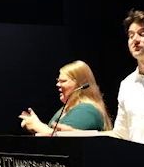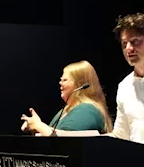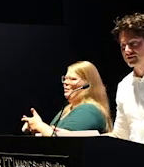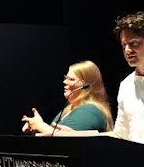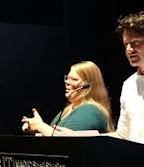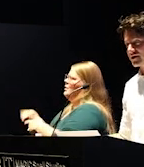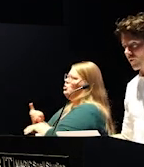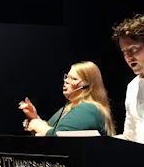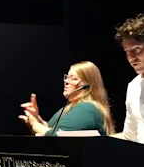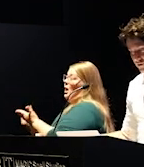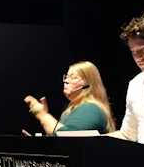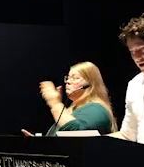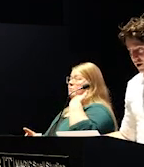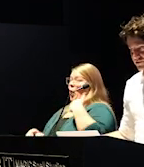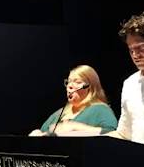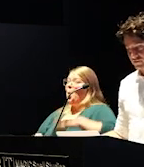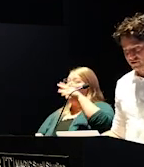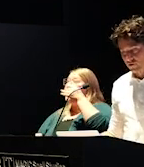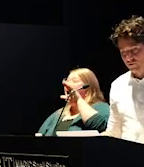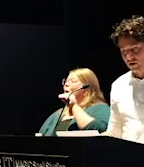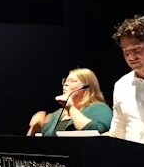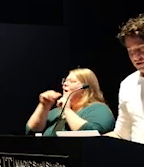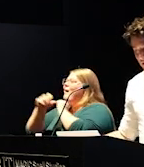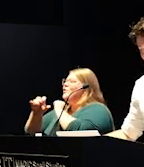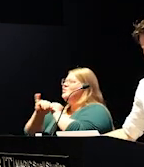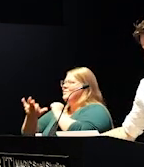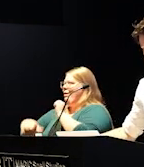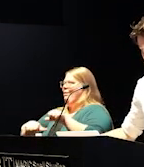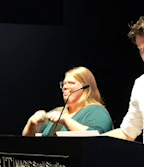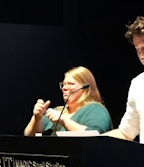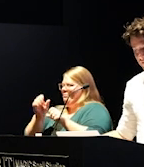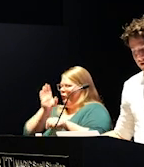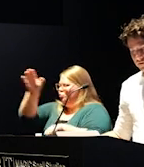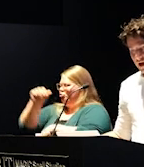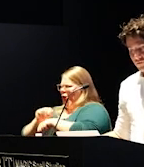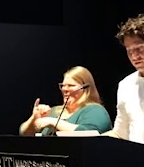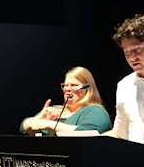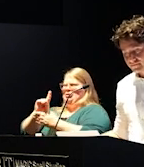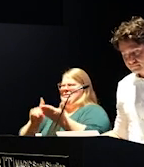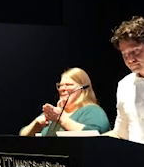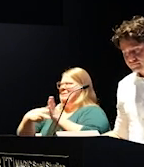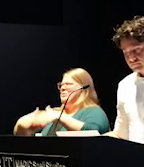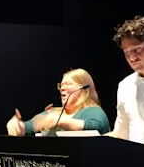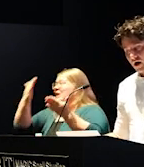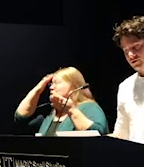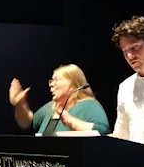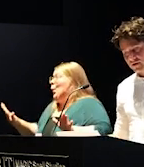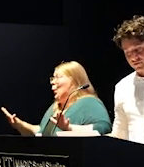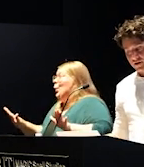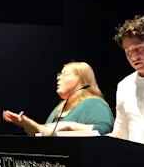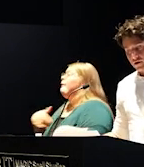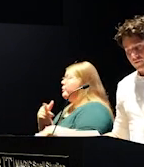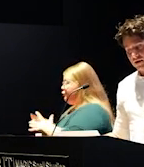hadn't heard of it in Ohio in my high school. We didn't know what it was, but something that really